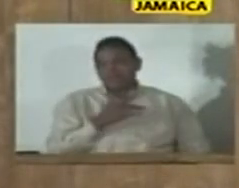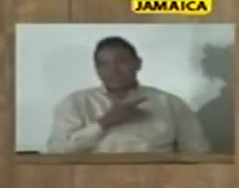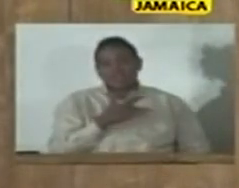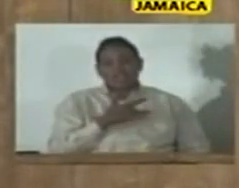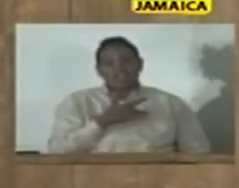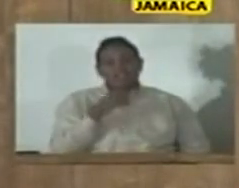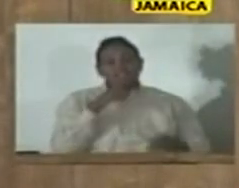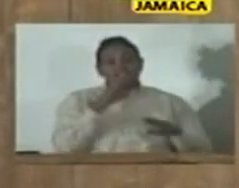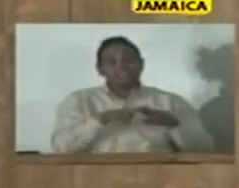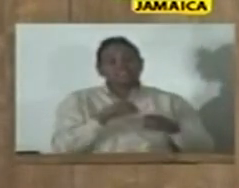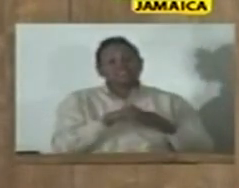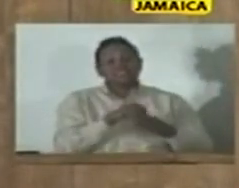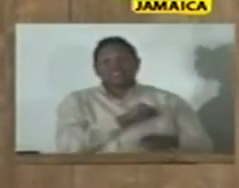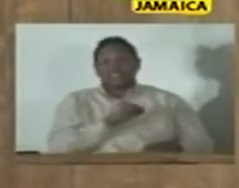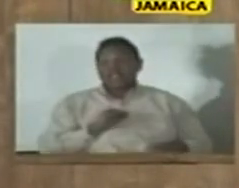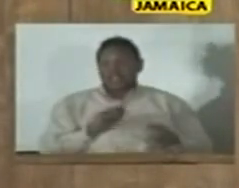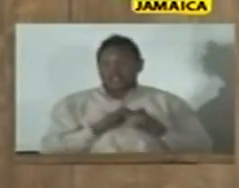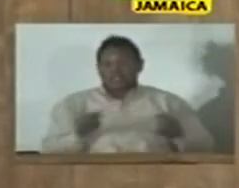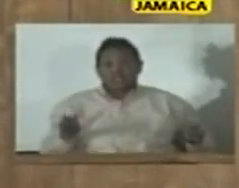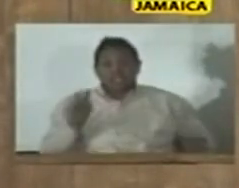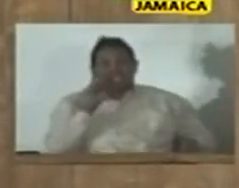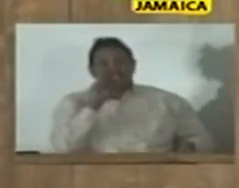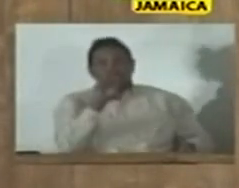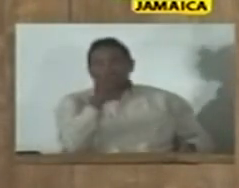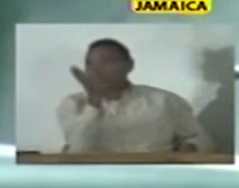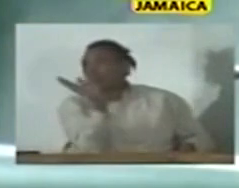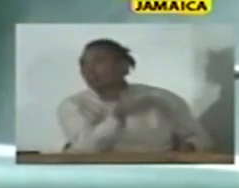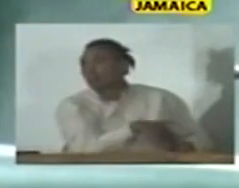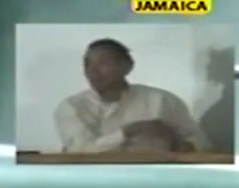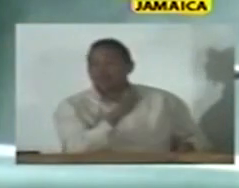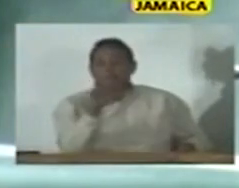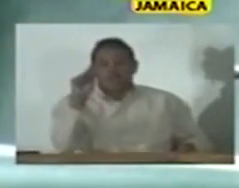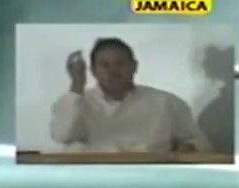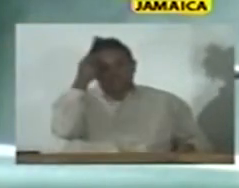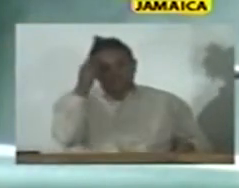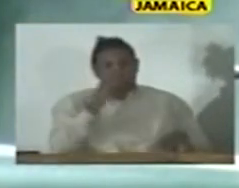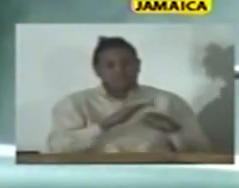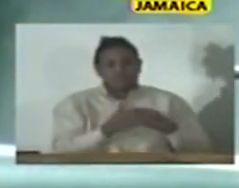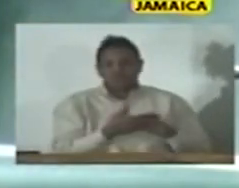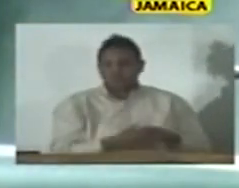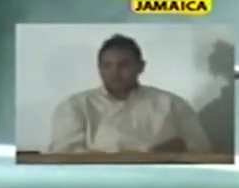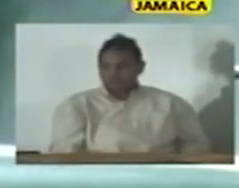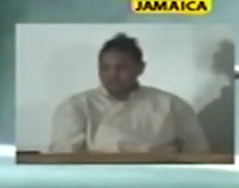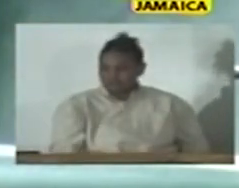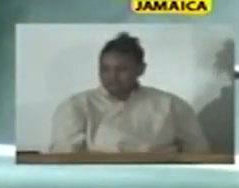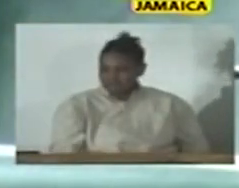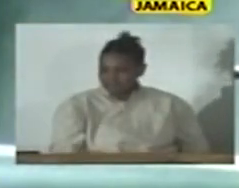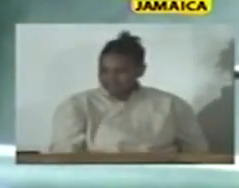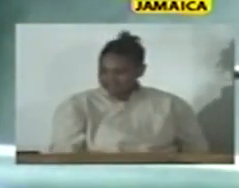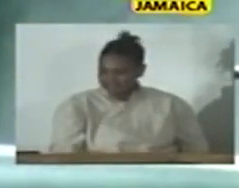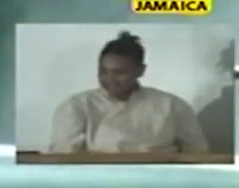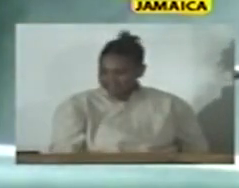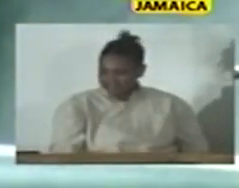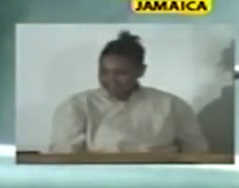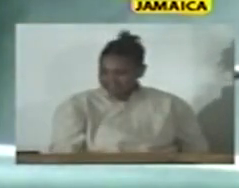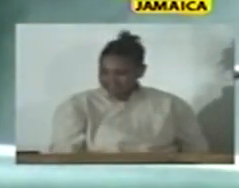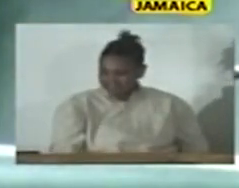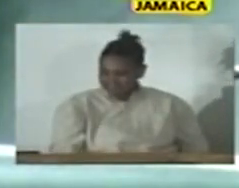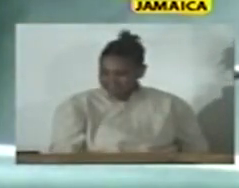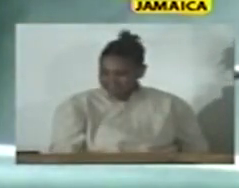Senate and to see how they were abandoned by their government. Mr. President?